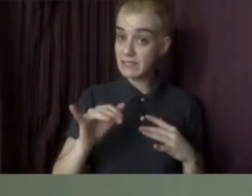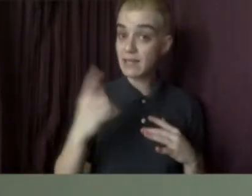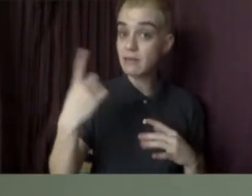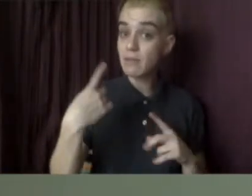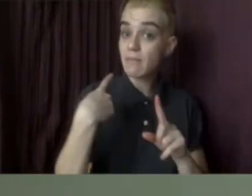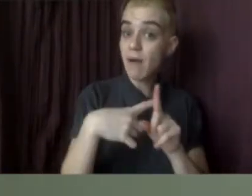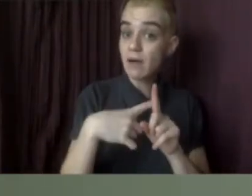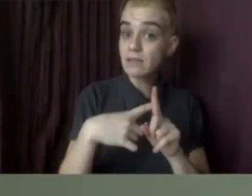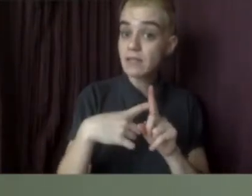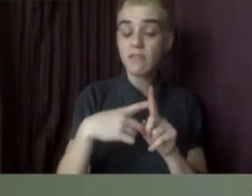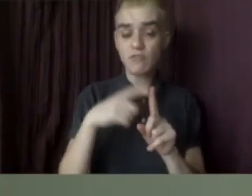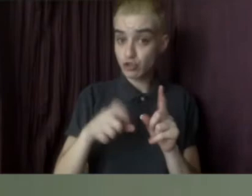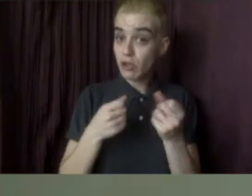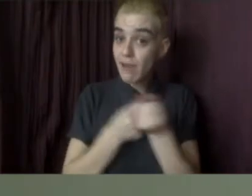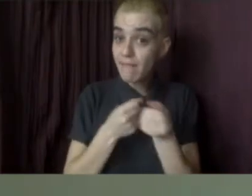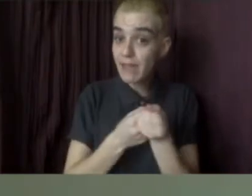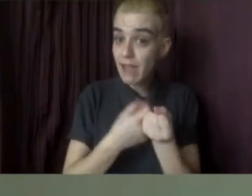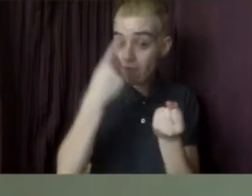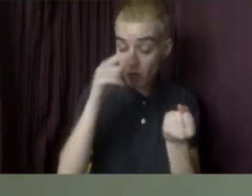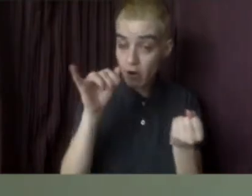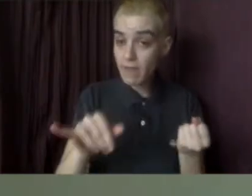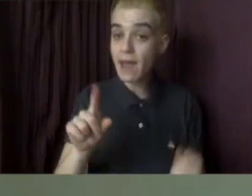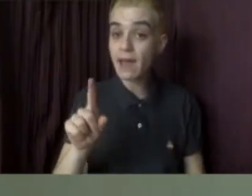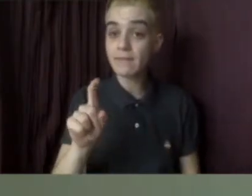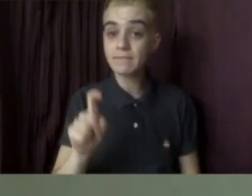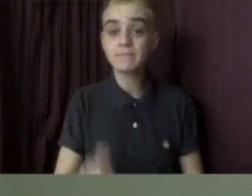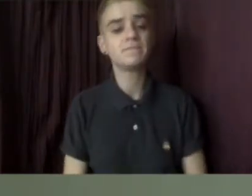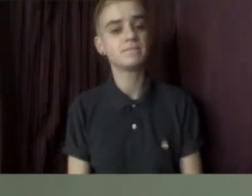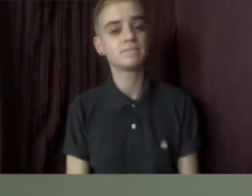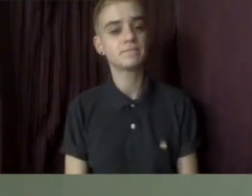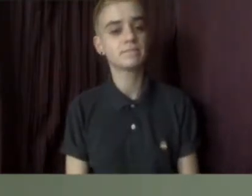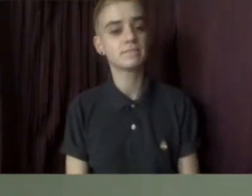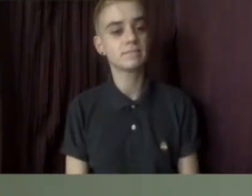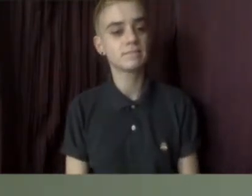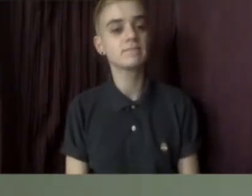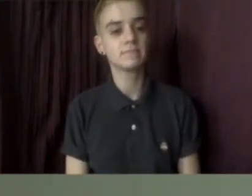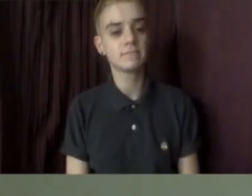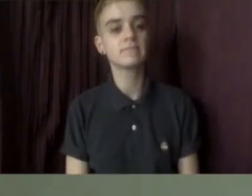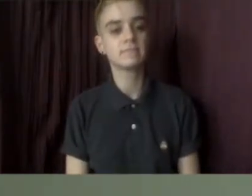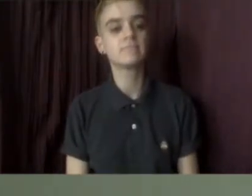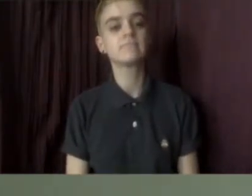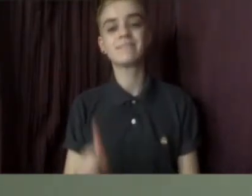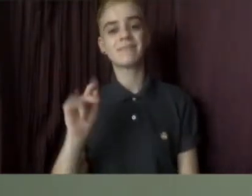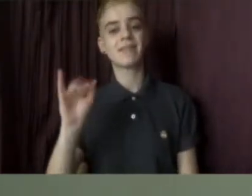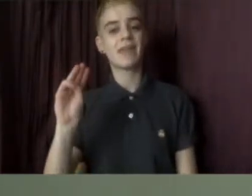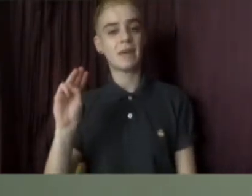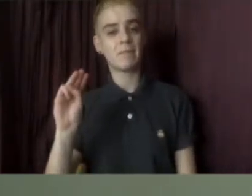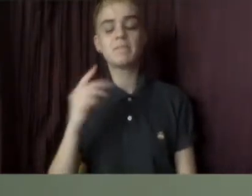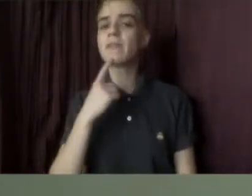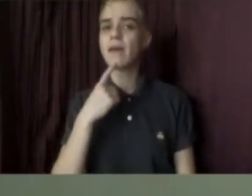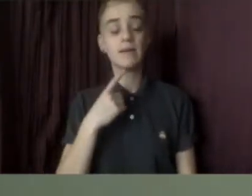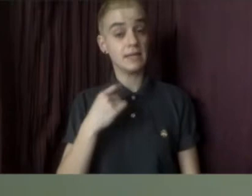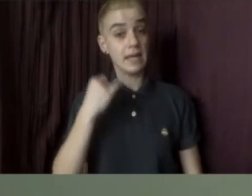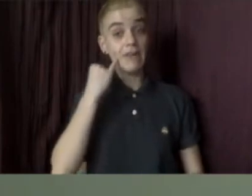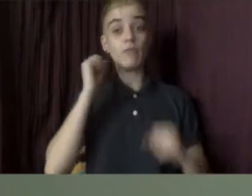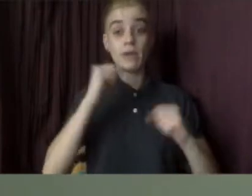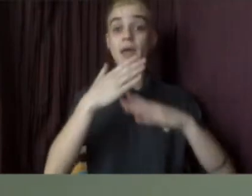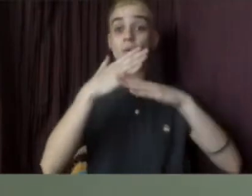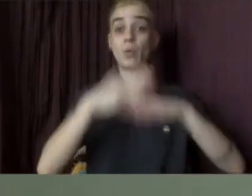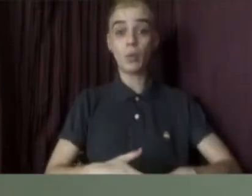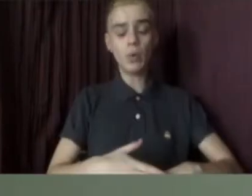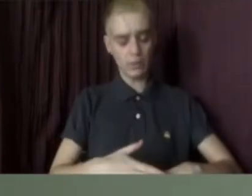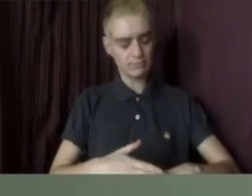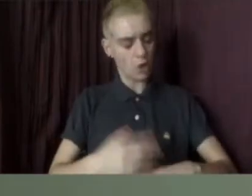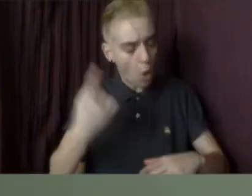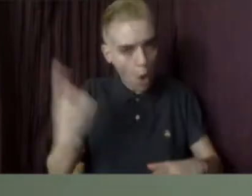that sometimes the federal government can help lead the way. So the federal government makes it a election day a holiday, then states may follow